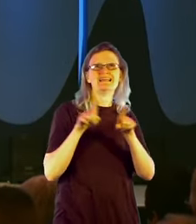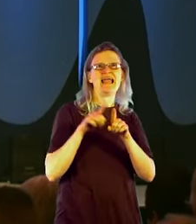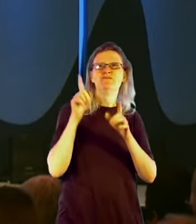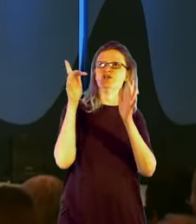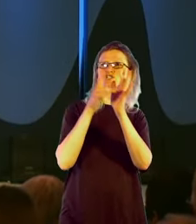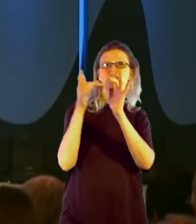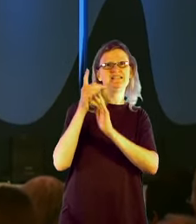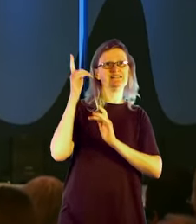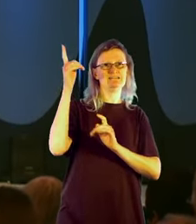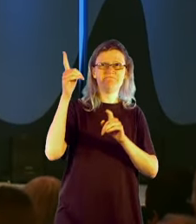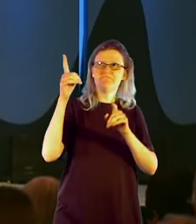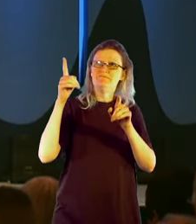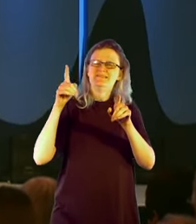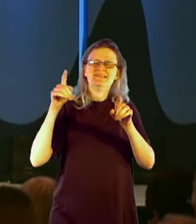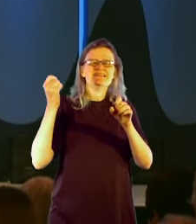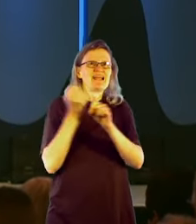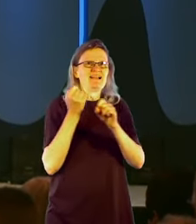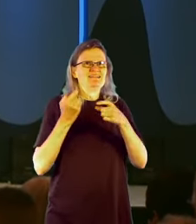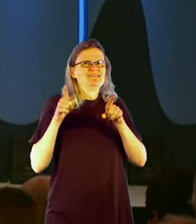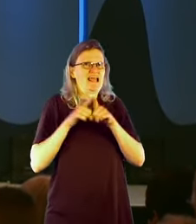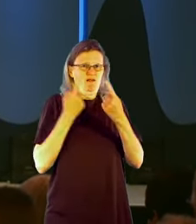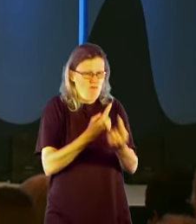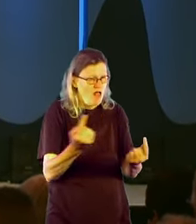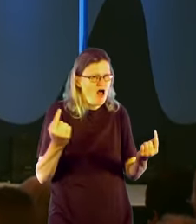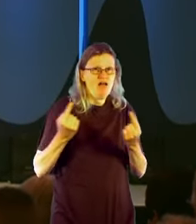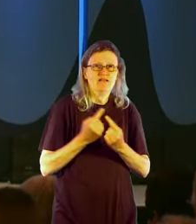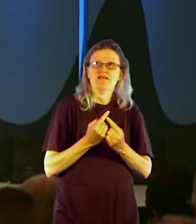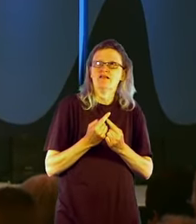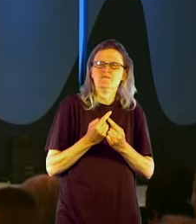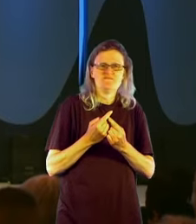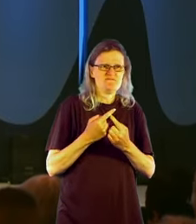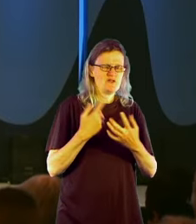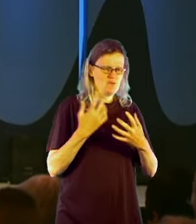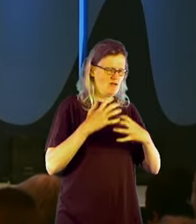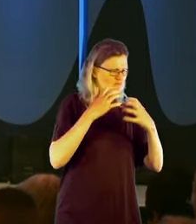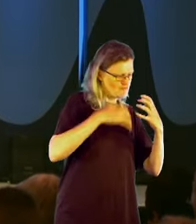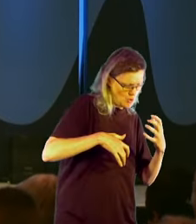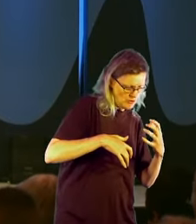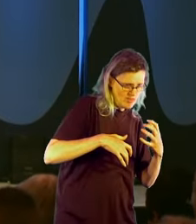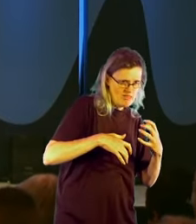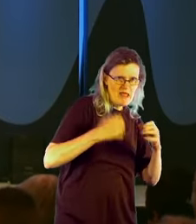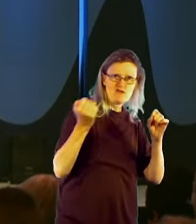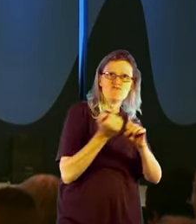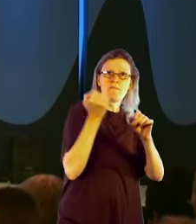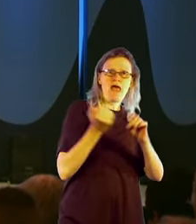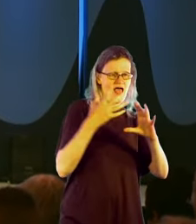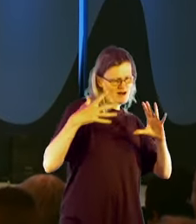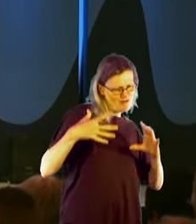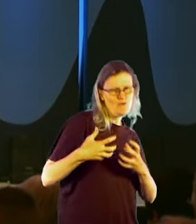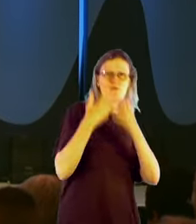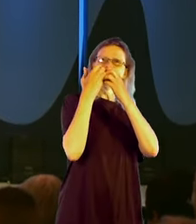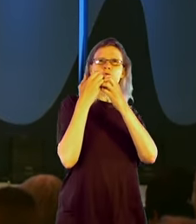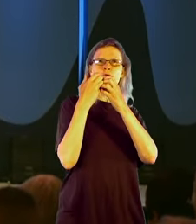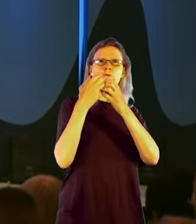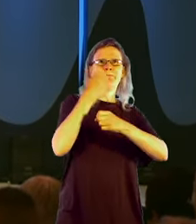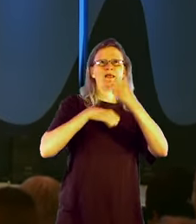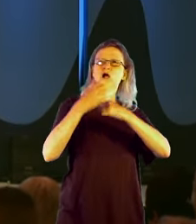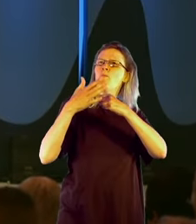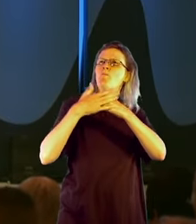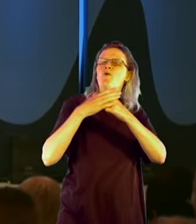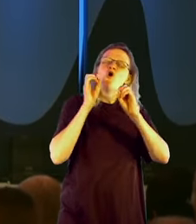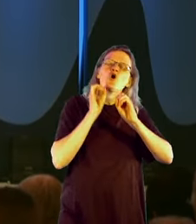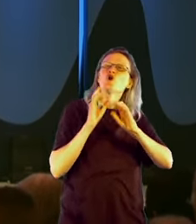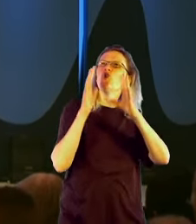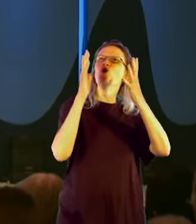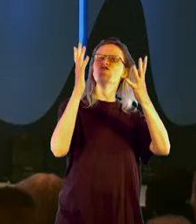be mended. Not only restored to a sinless state, but made even more glorious